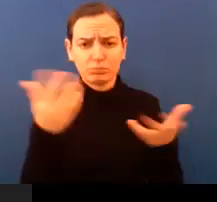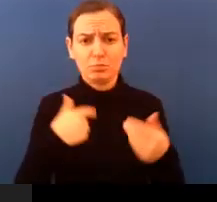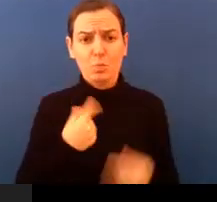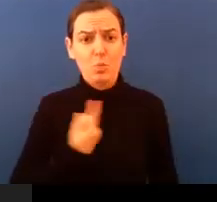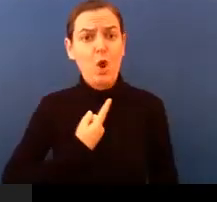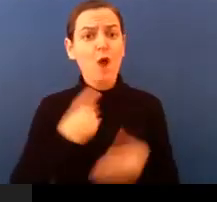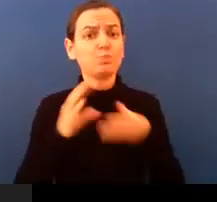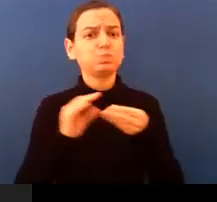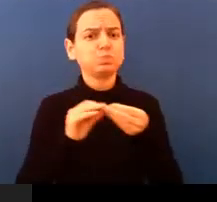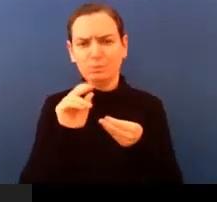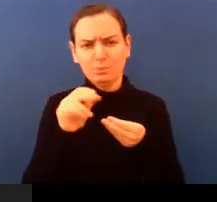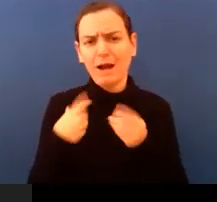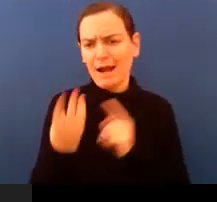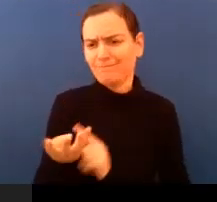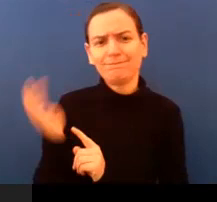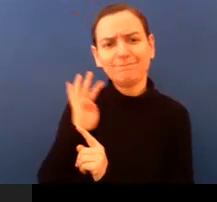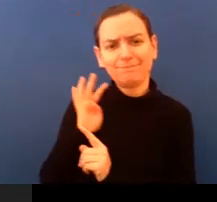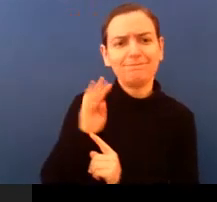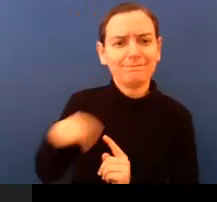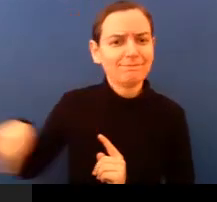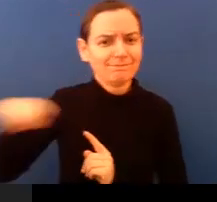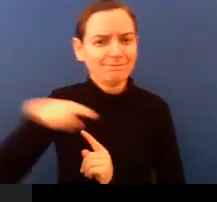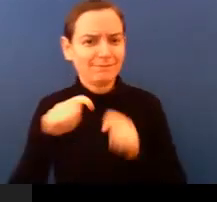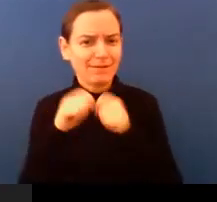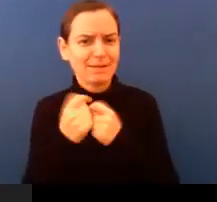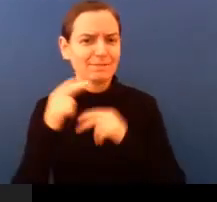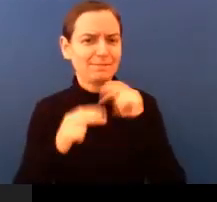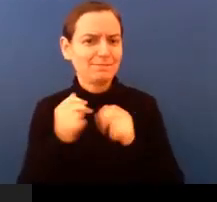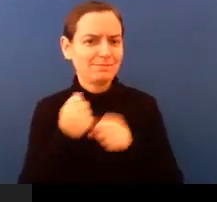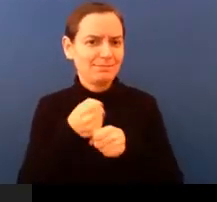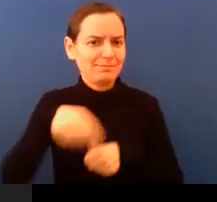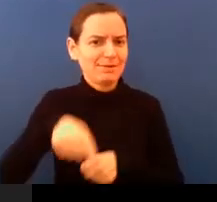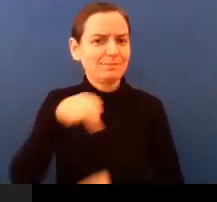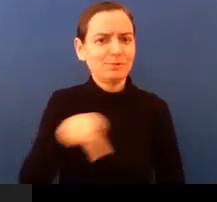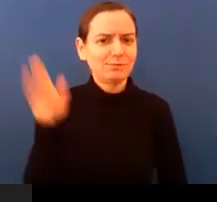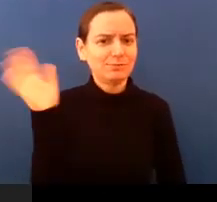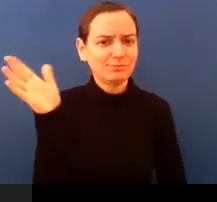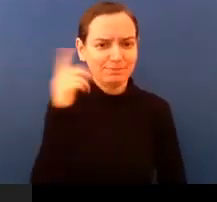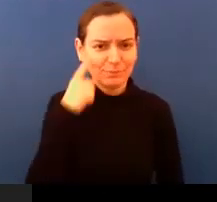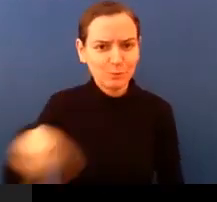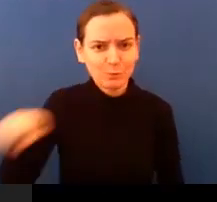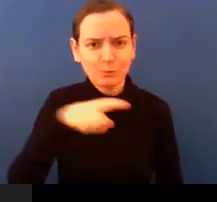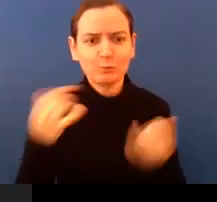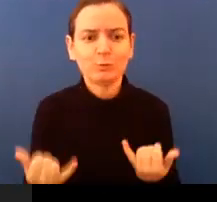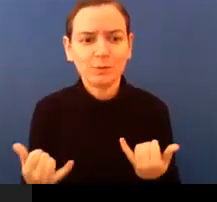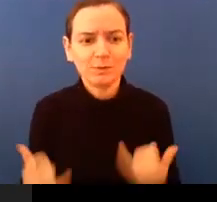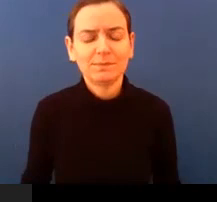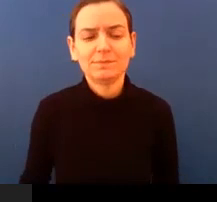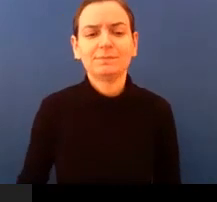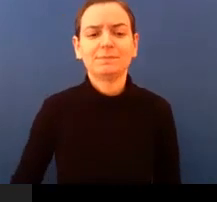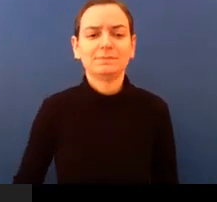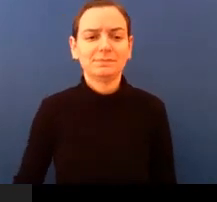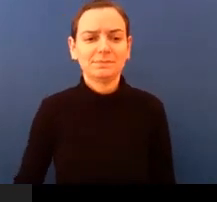information gathered from orientation and mobility specialists around the state, including our